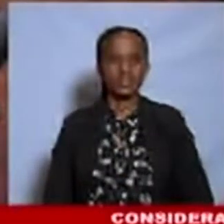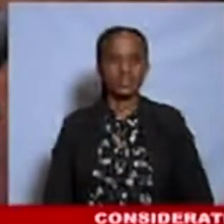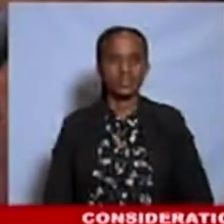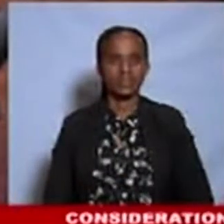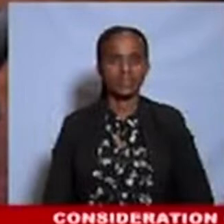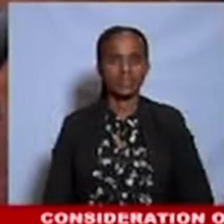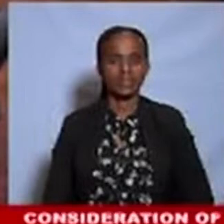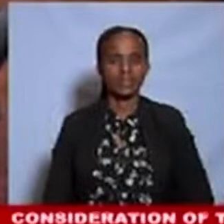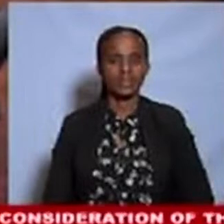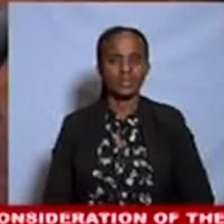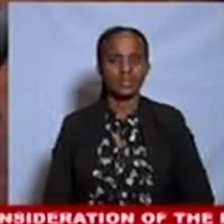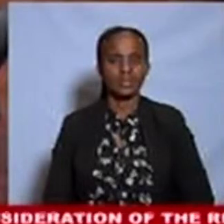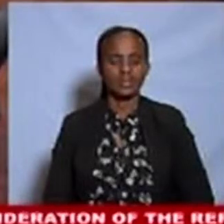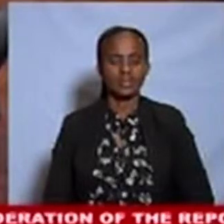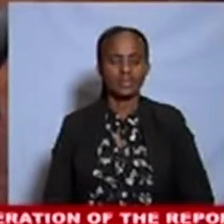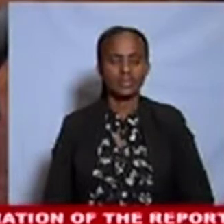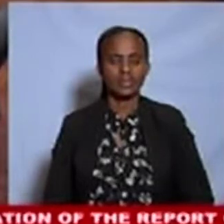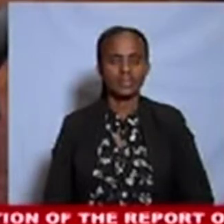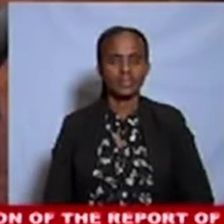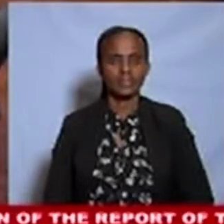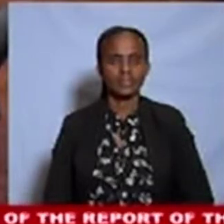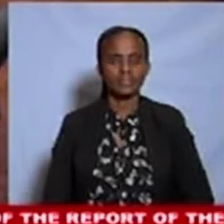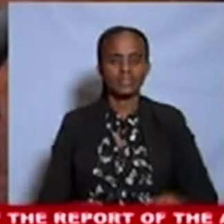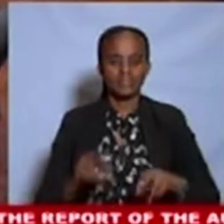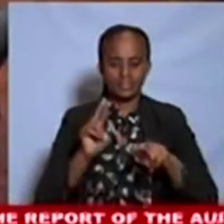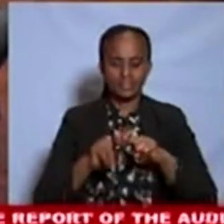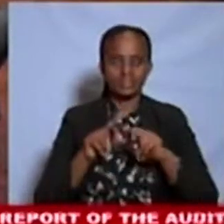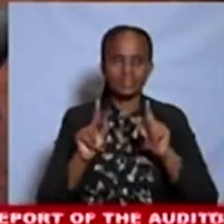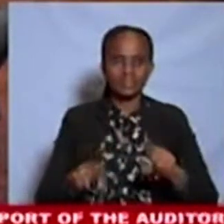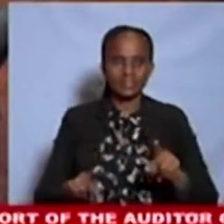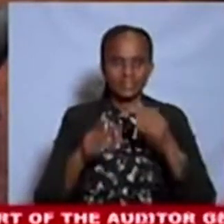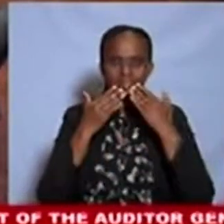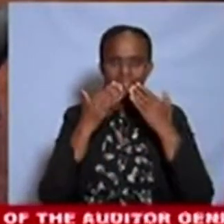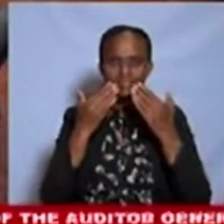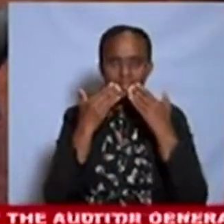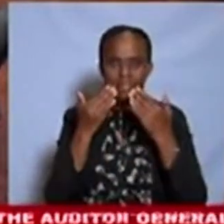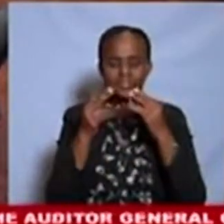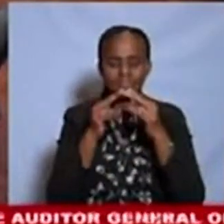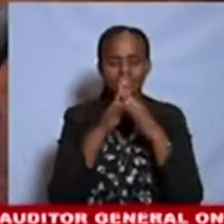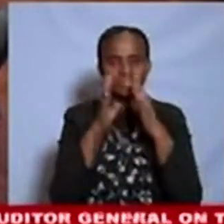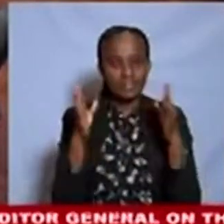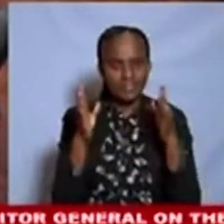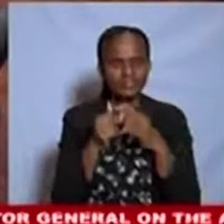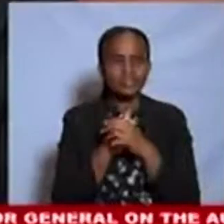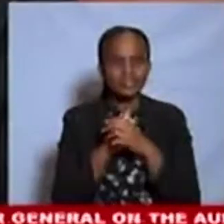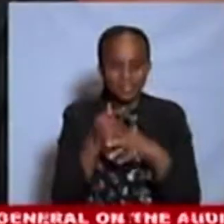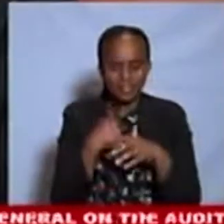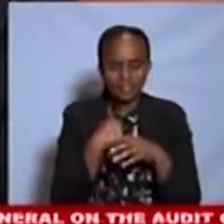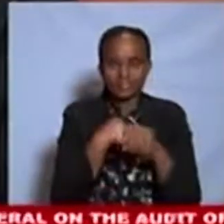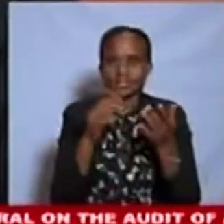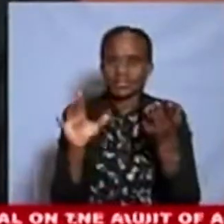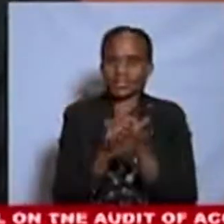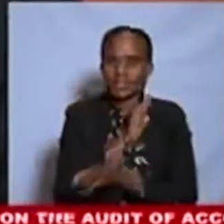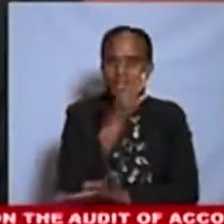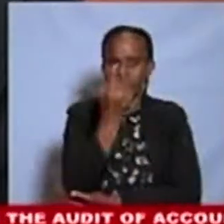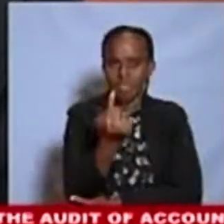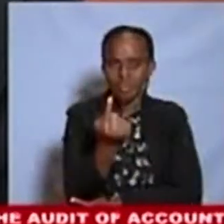yes. Thank you. Thank you very much, Chair. I'll take you to page